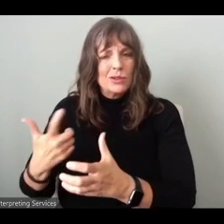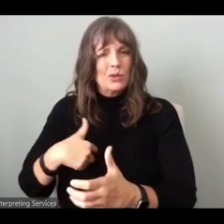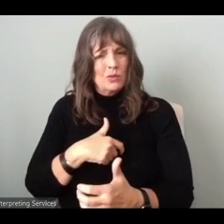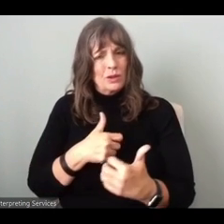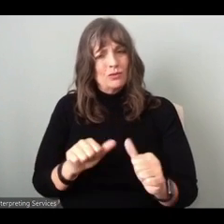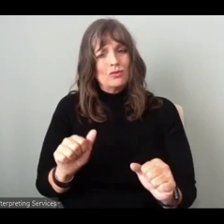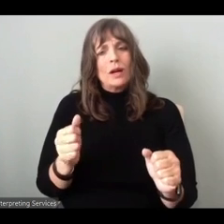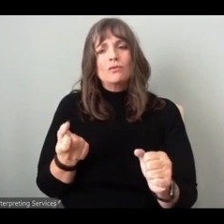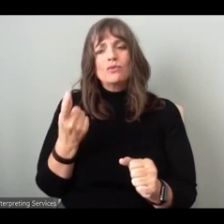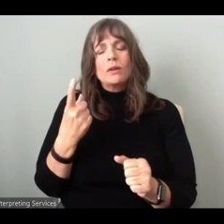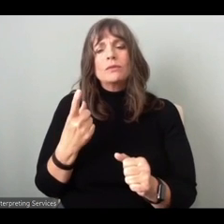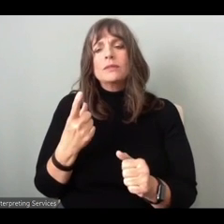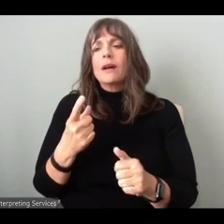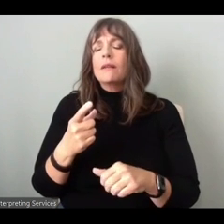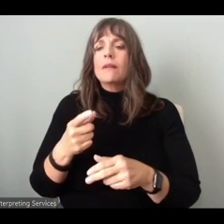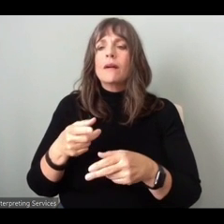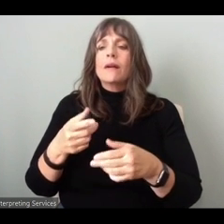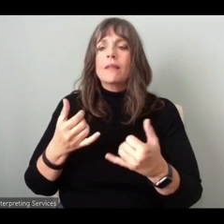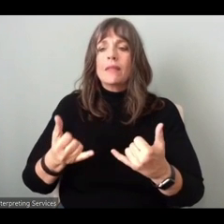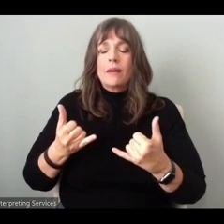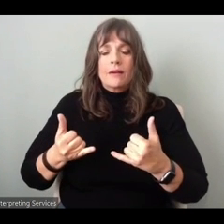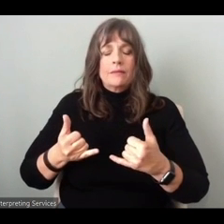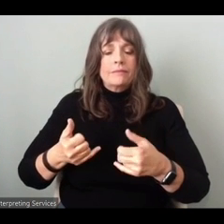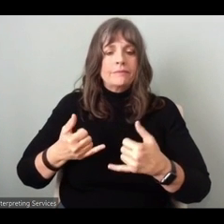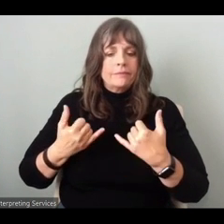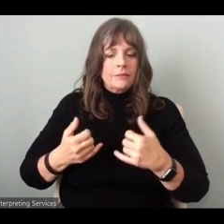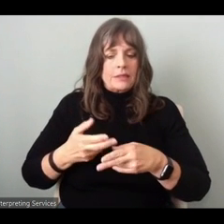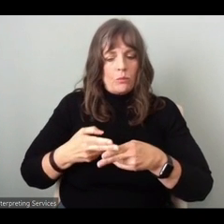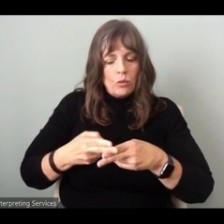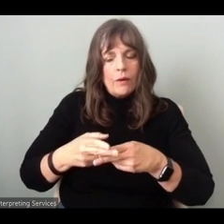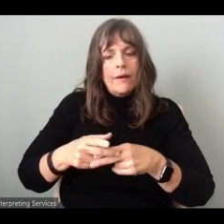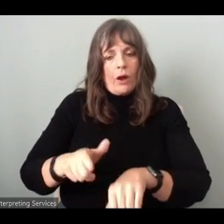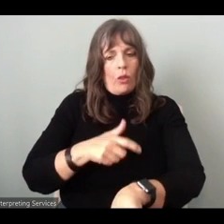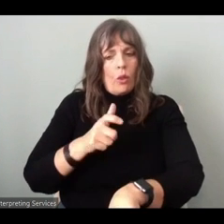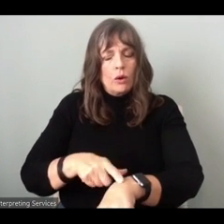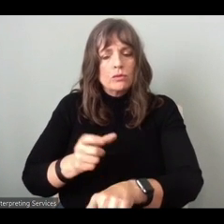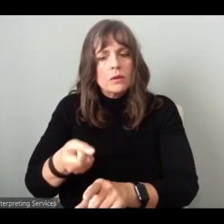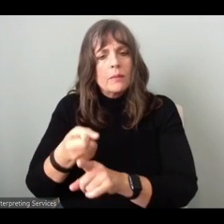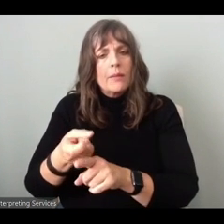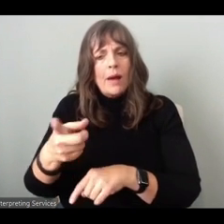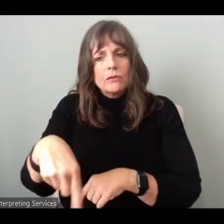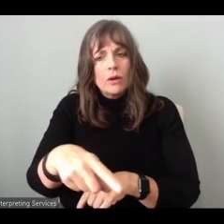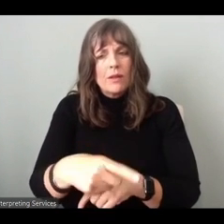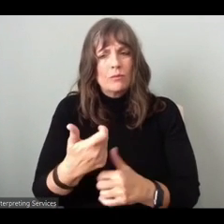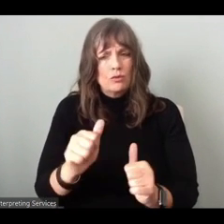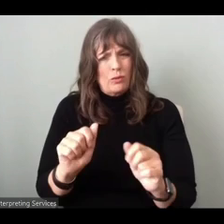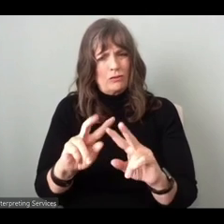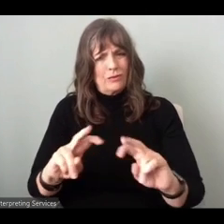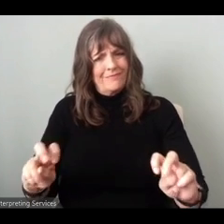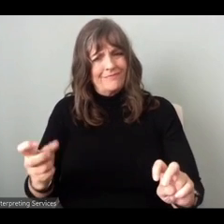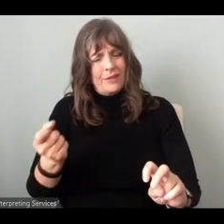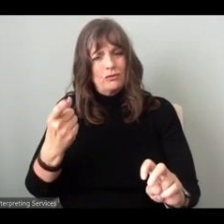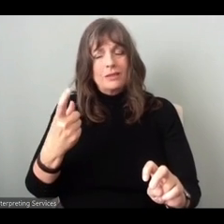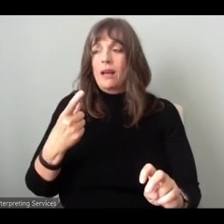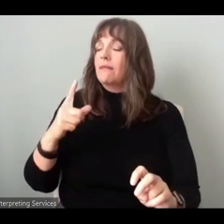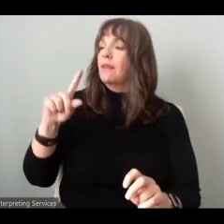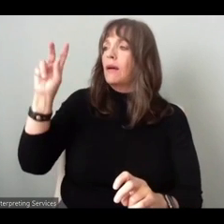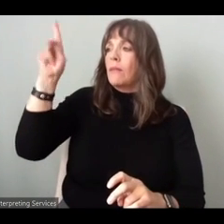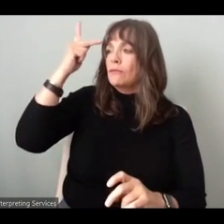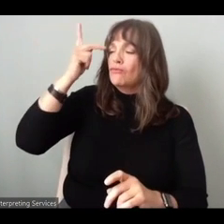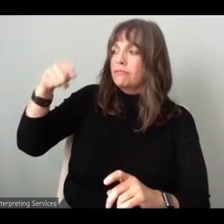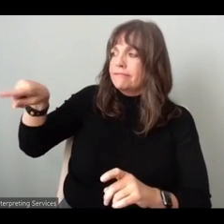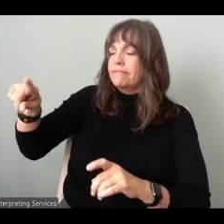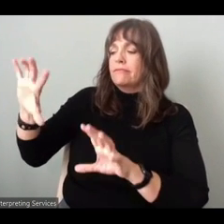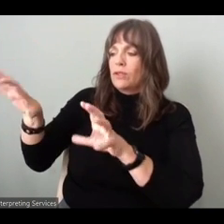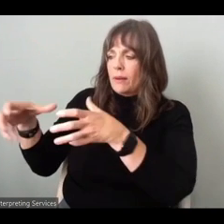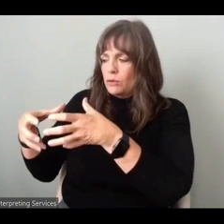advocacy organizations, networks, collaboration muscle. So keeping our eye on the future is helping to guide all of our decisions at